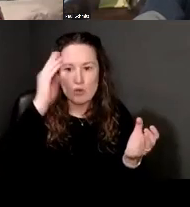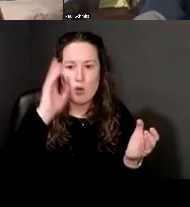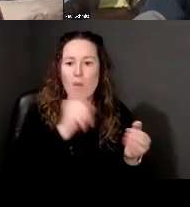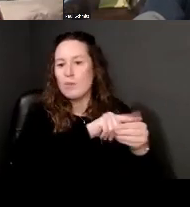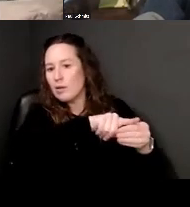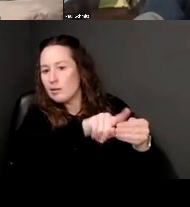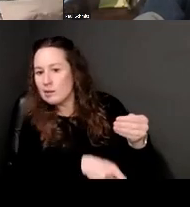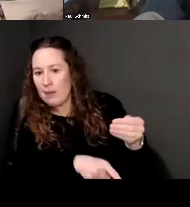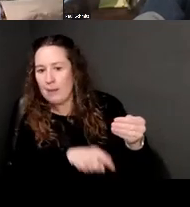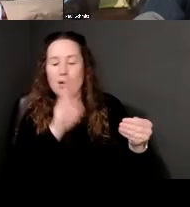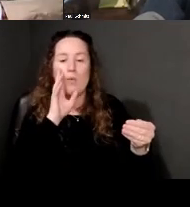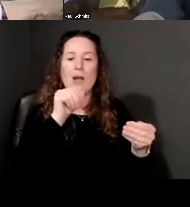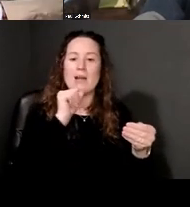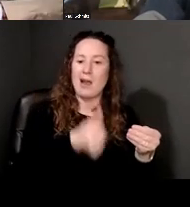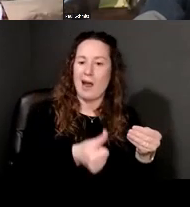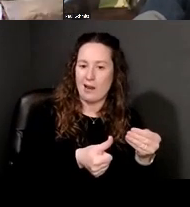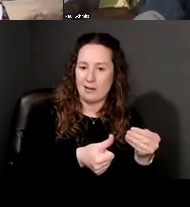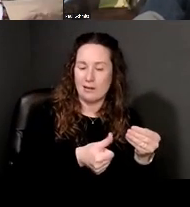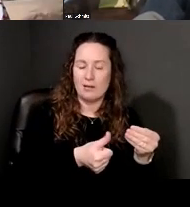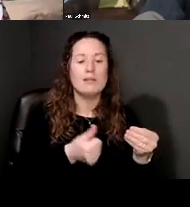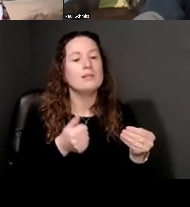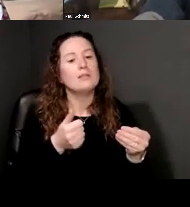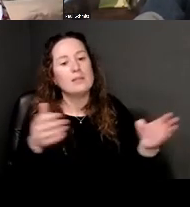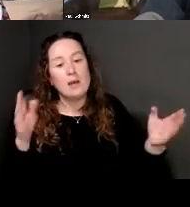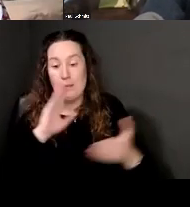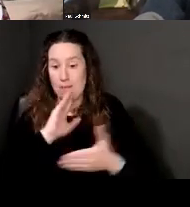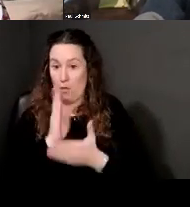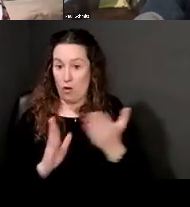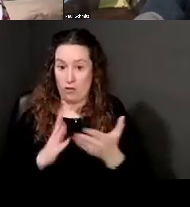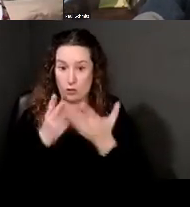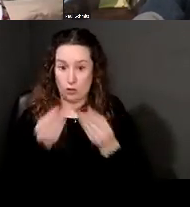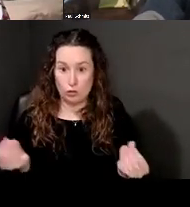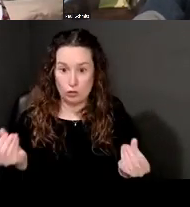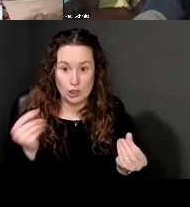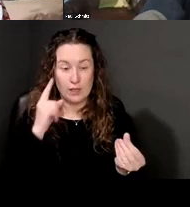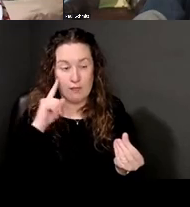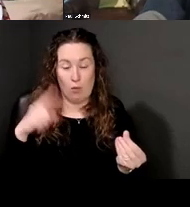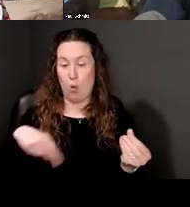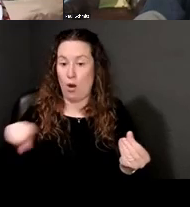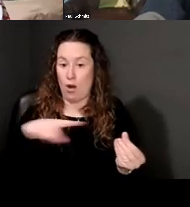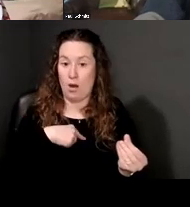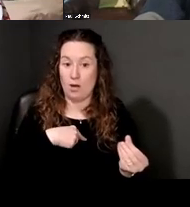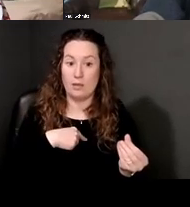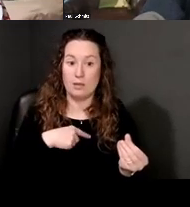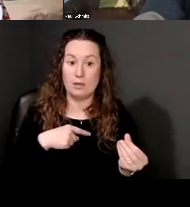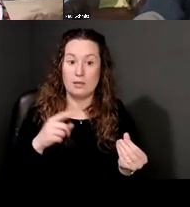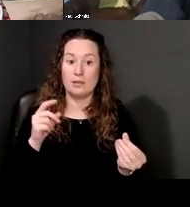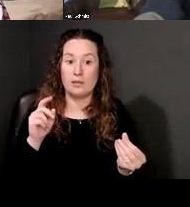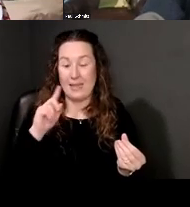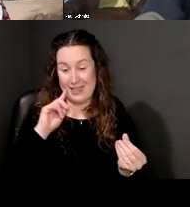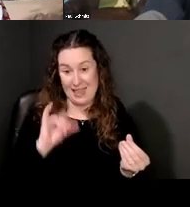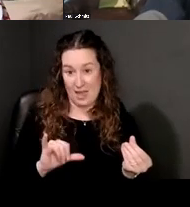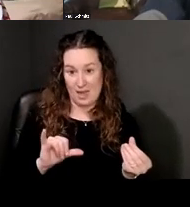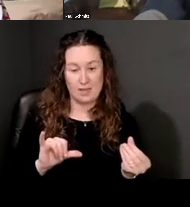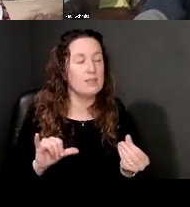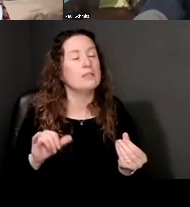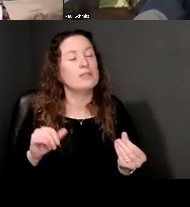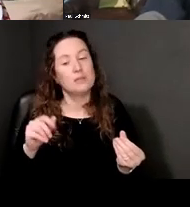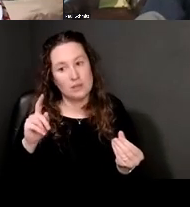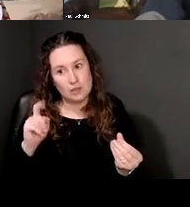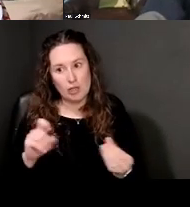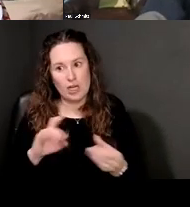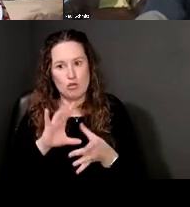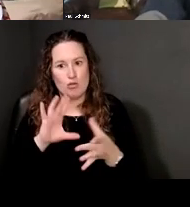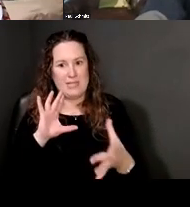going to yield for you. But I think that part of the solution for folks is in that is tying on and trying